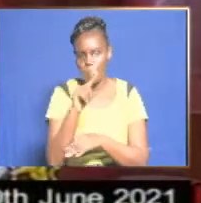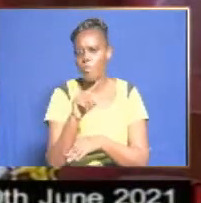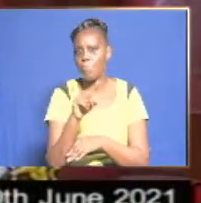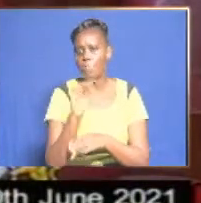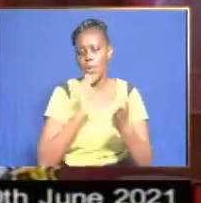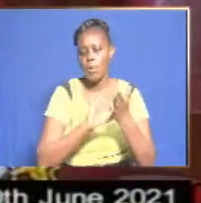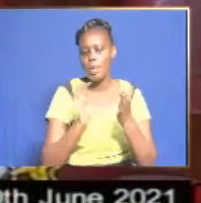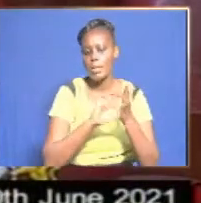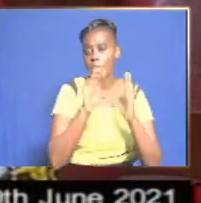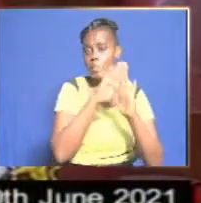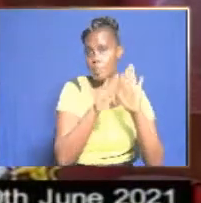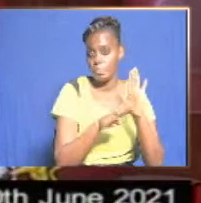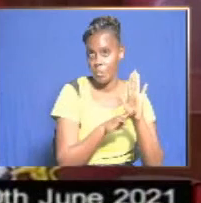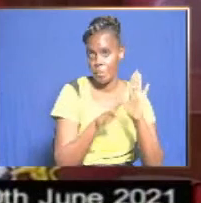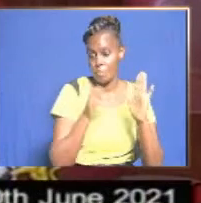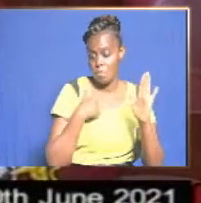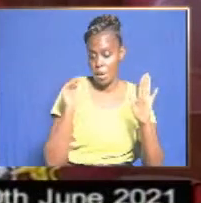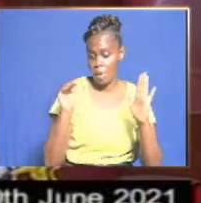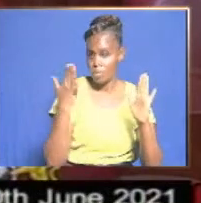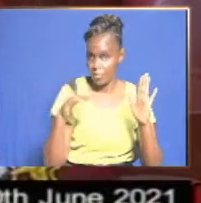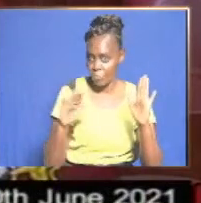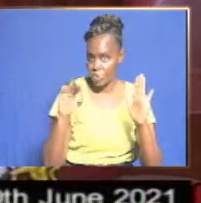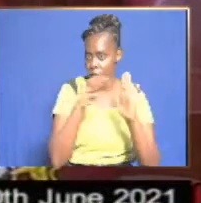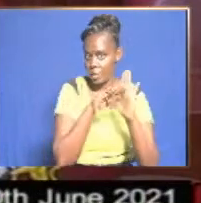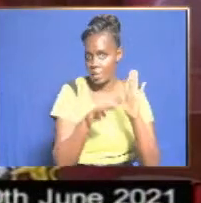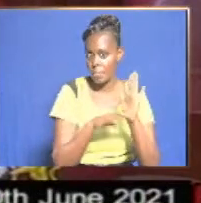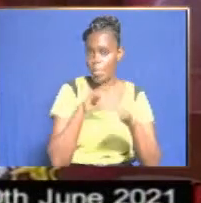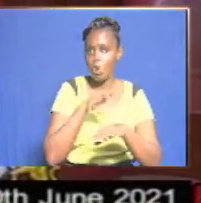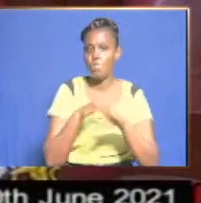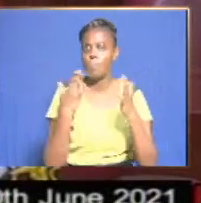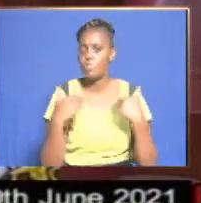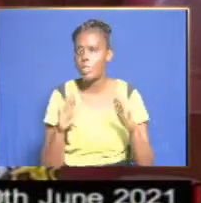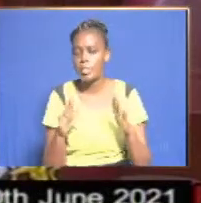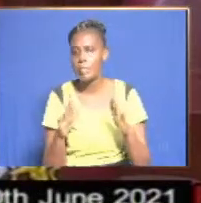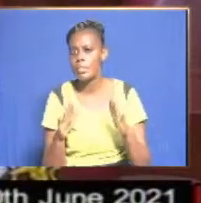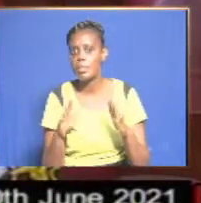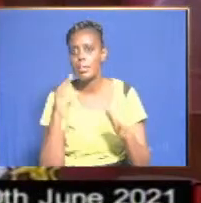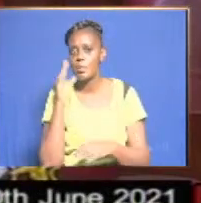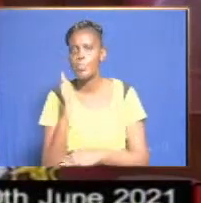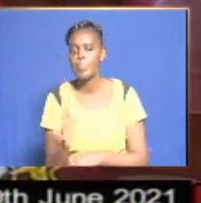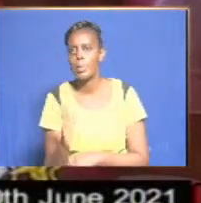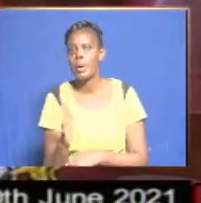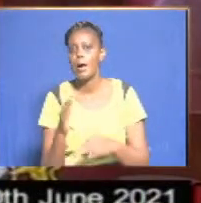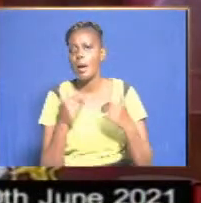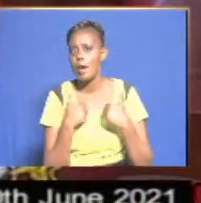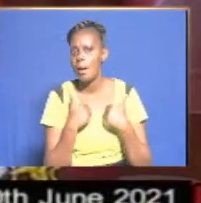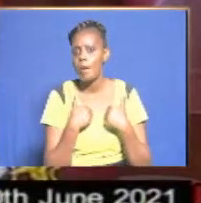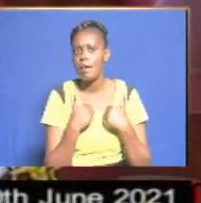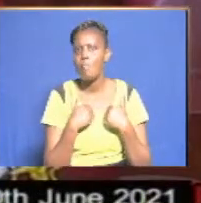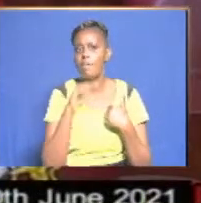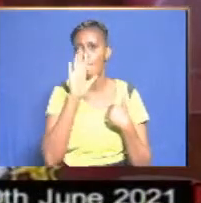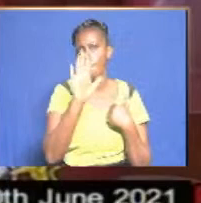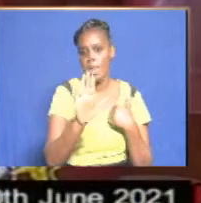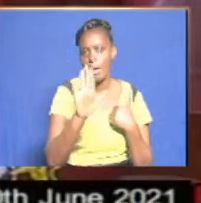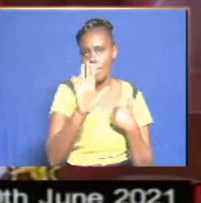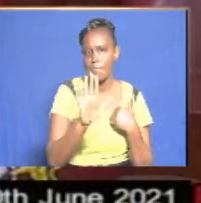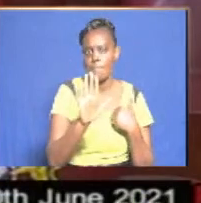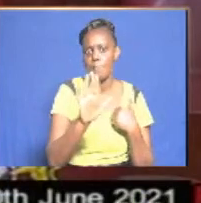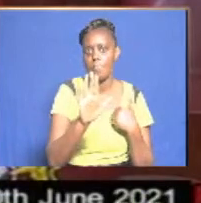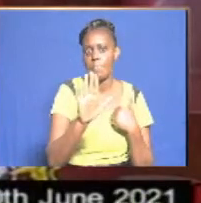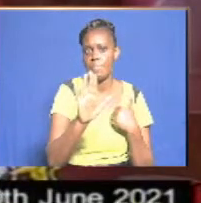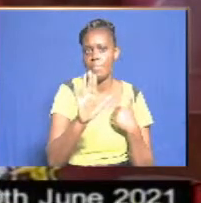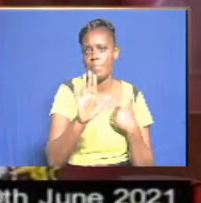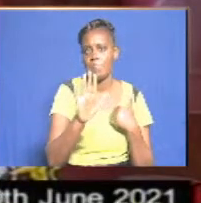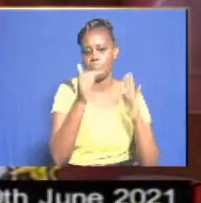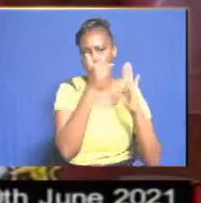written statement. But the statement I got, Speaker, had five